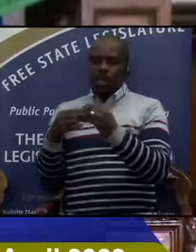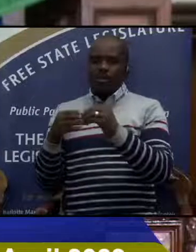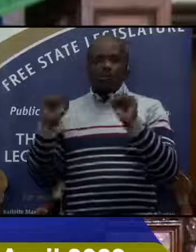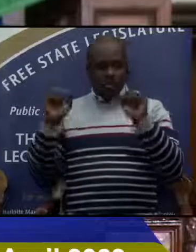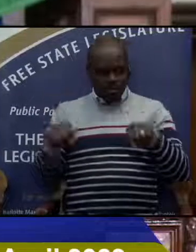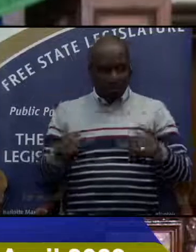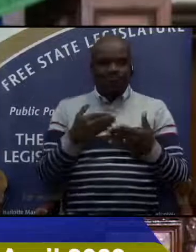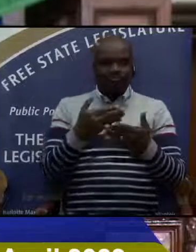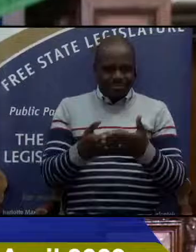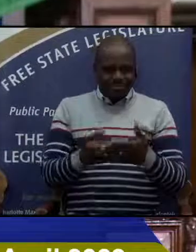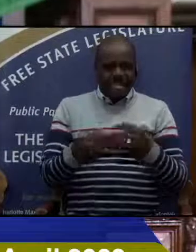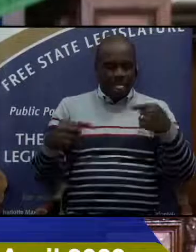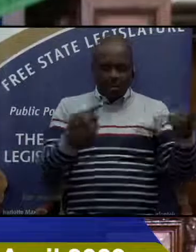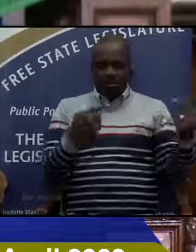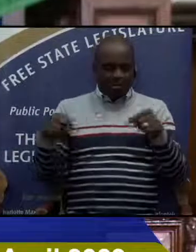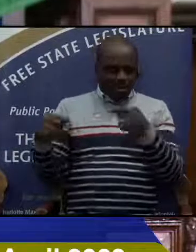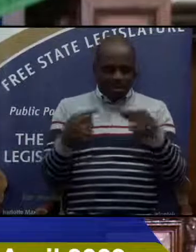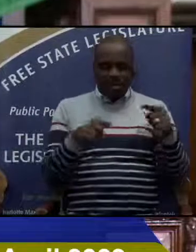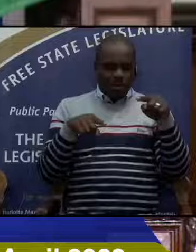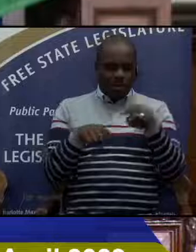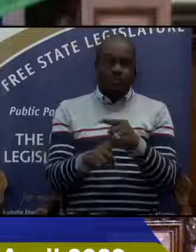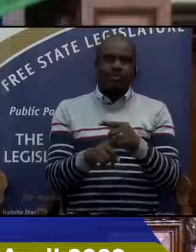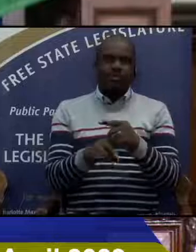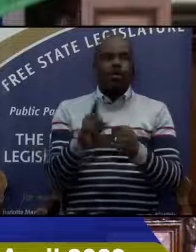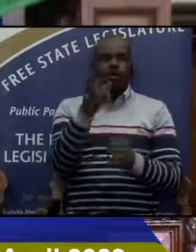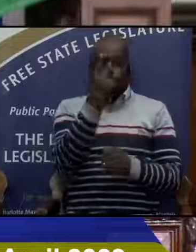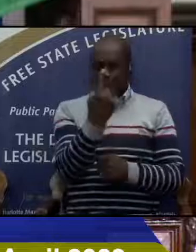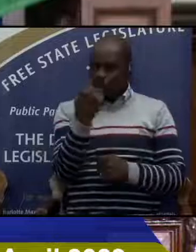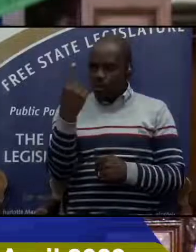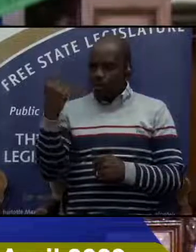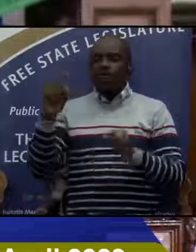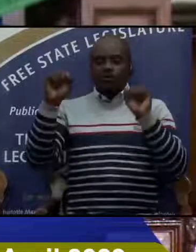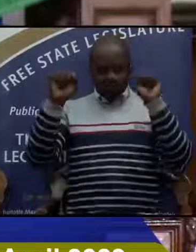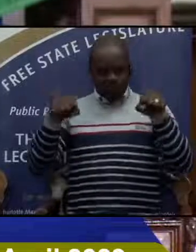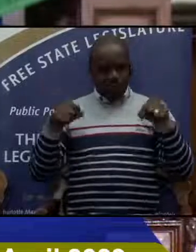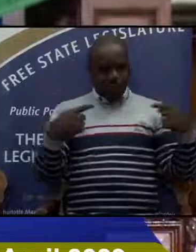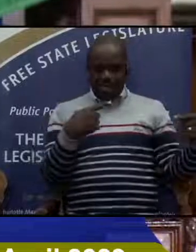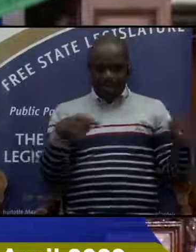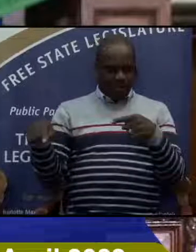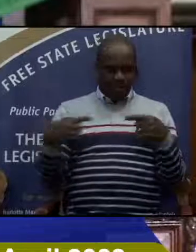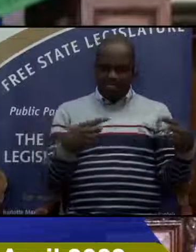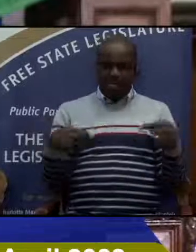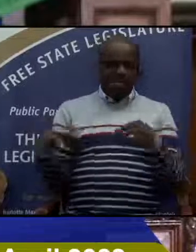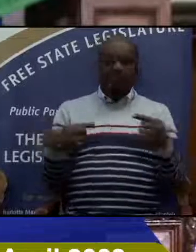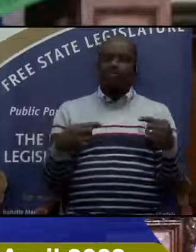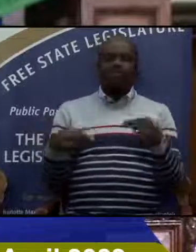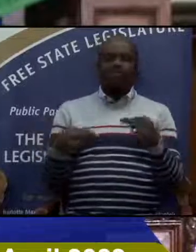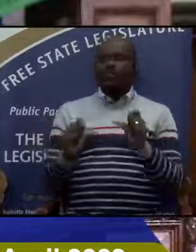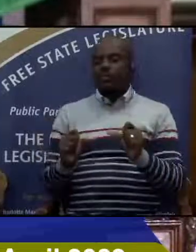Can debate generally. Proceed, Honorable Johnson.